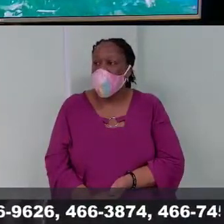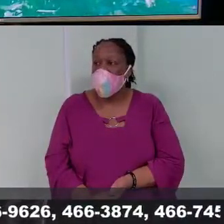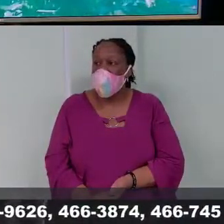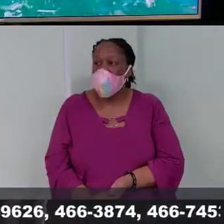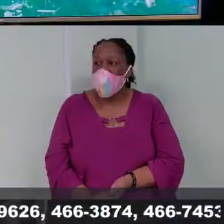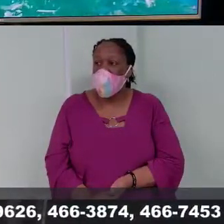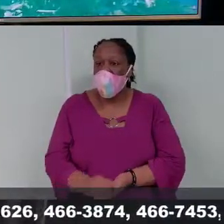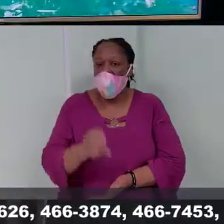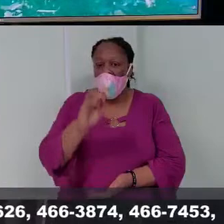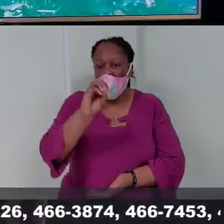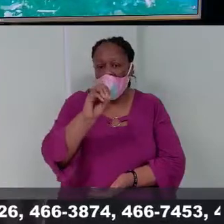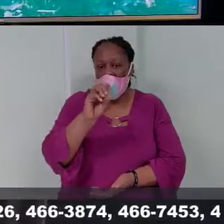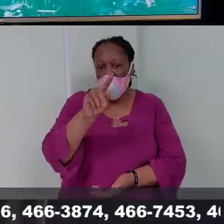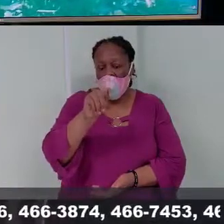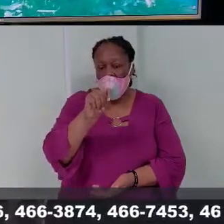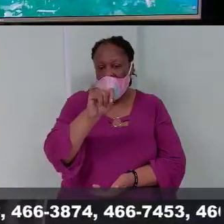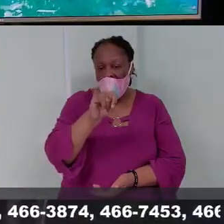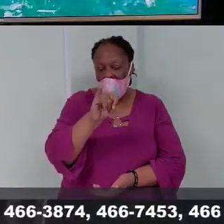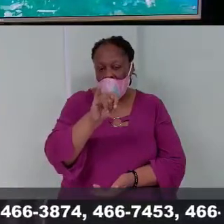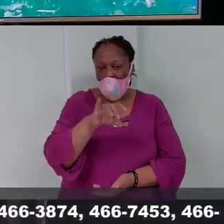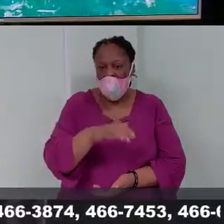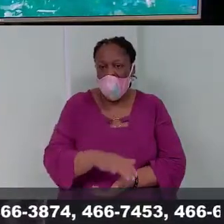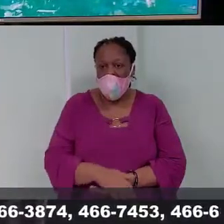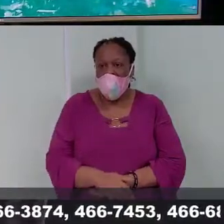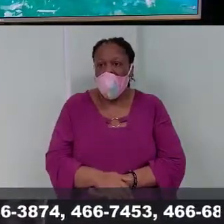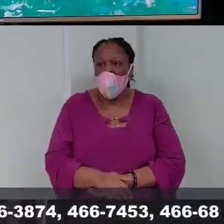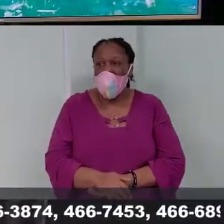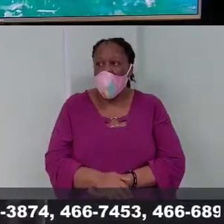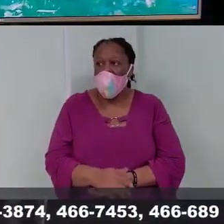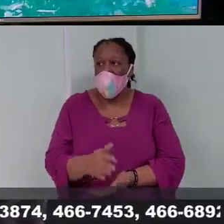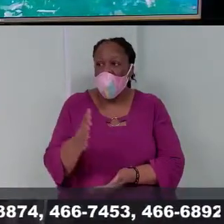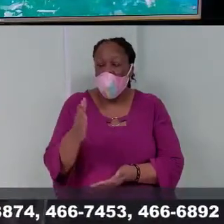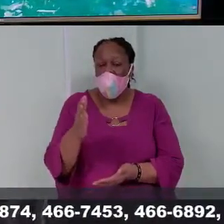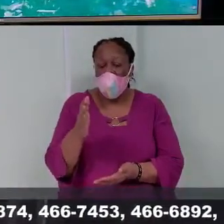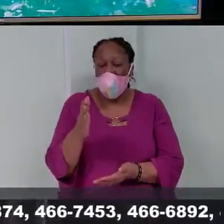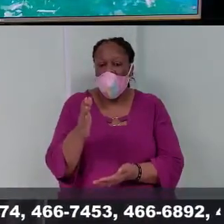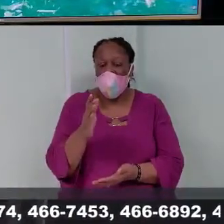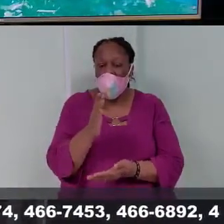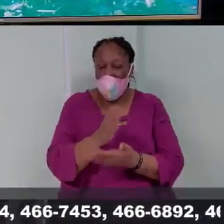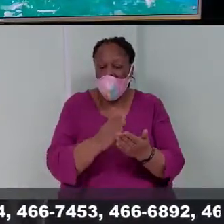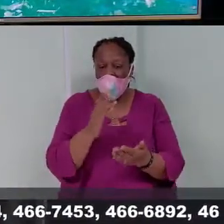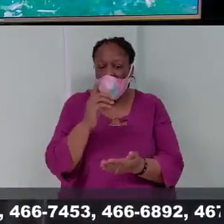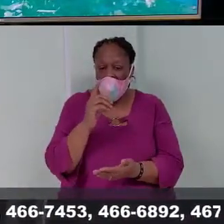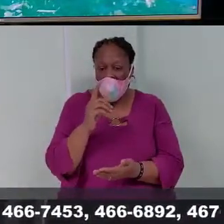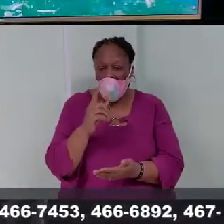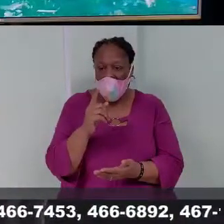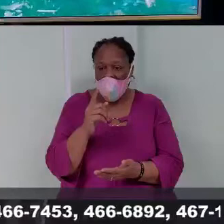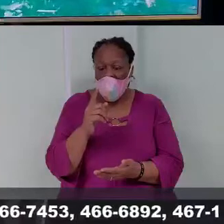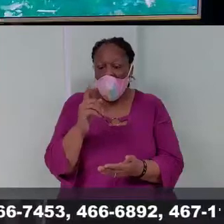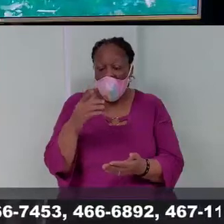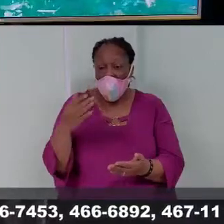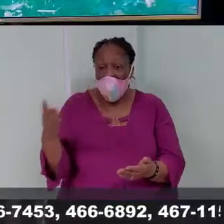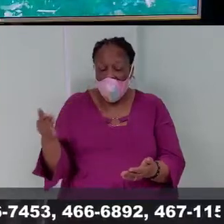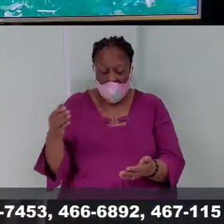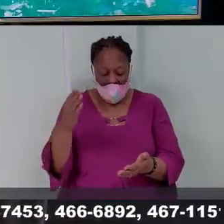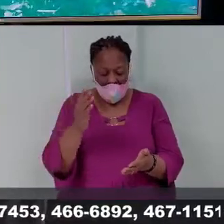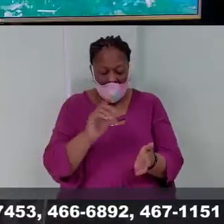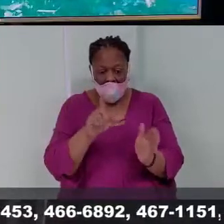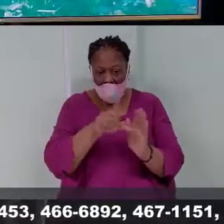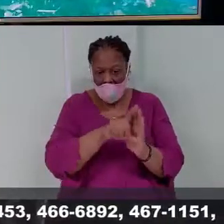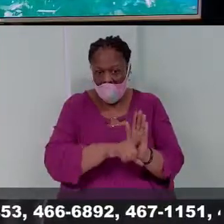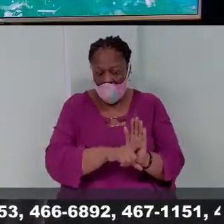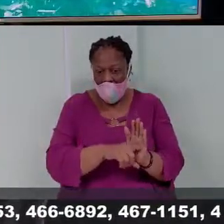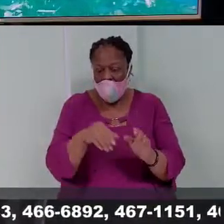the OTI, there was a policy that was adopted very early in terms of